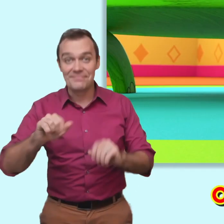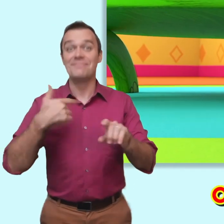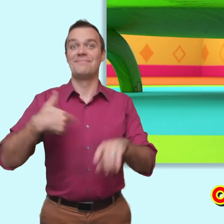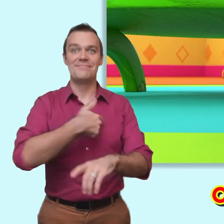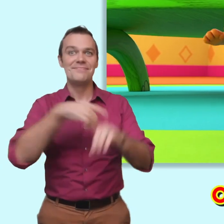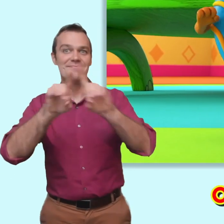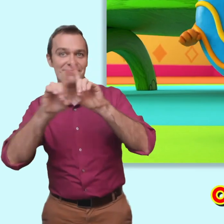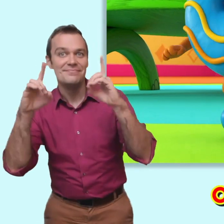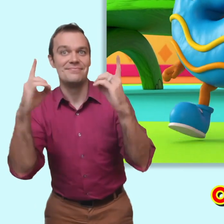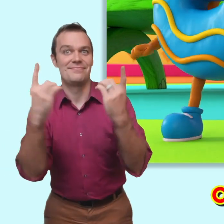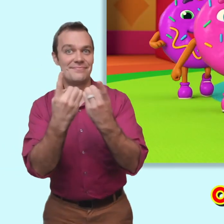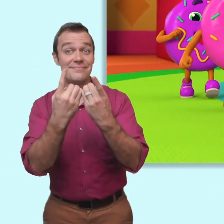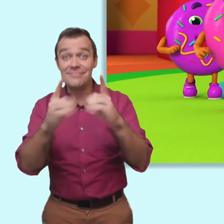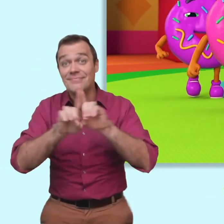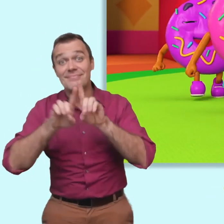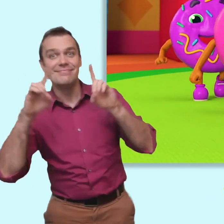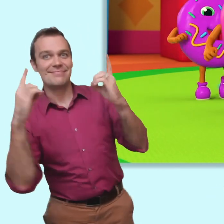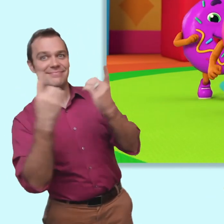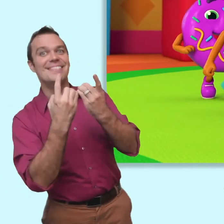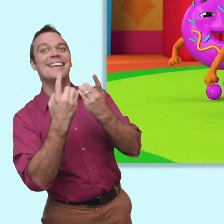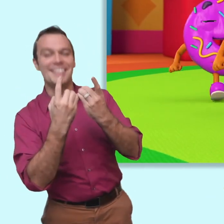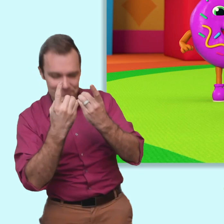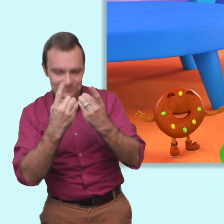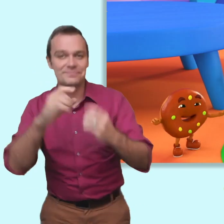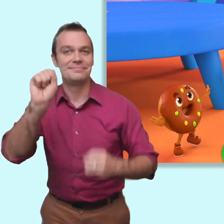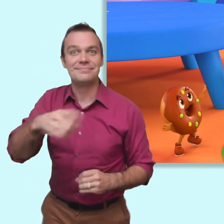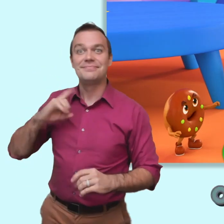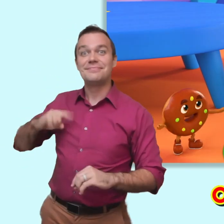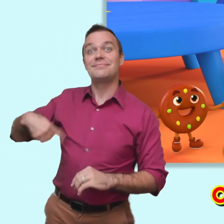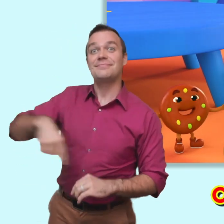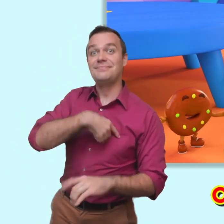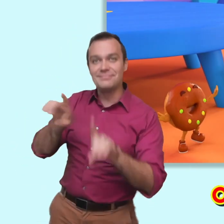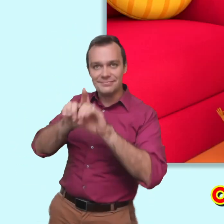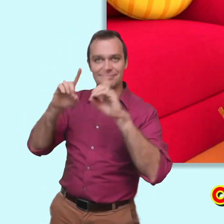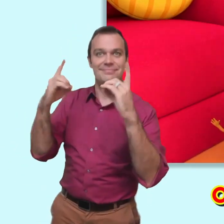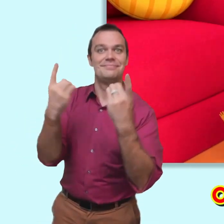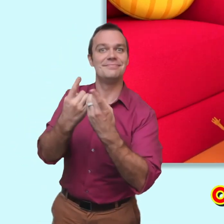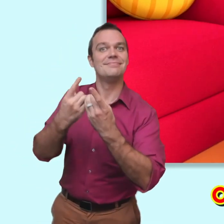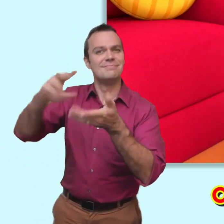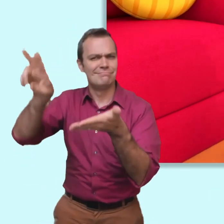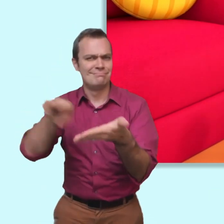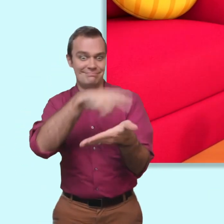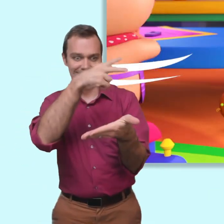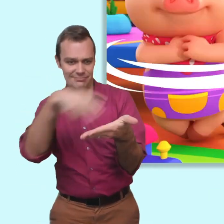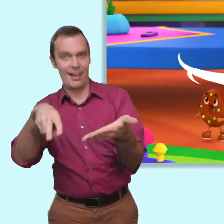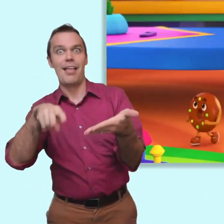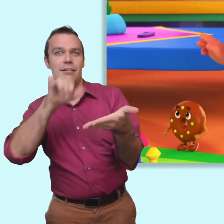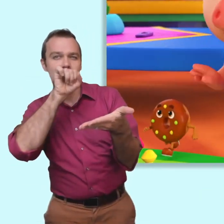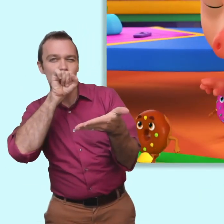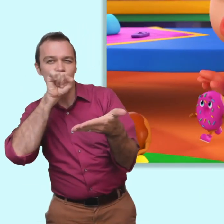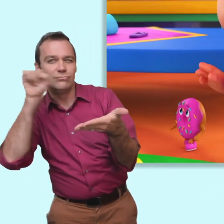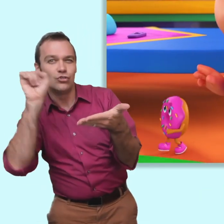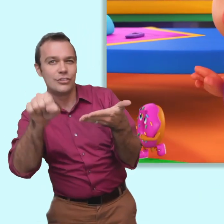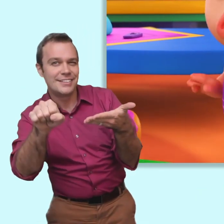Oh yes, we are the donuts, the donuts, the donuts. Oh yes, we are the donuts, and we